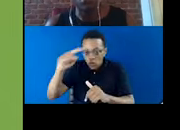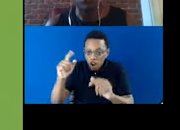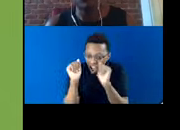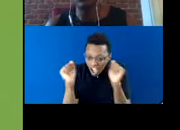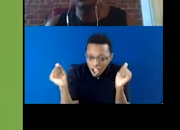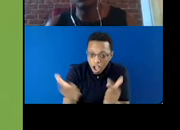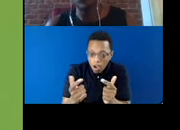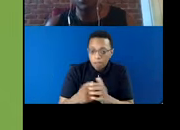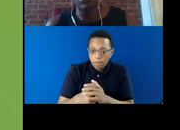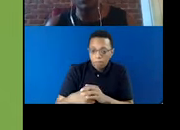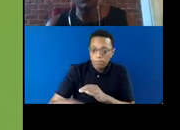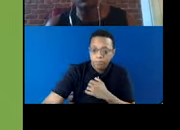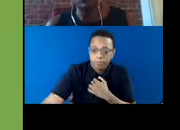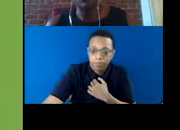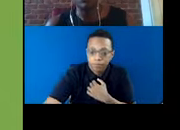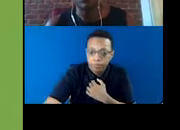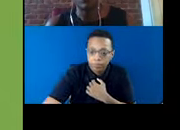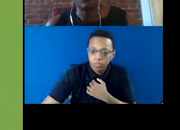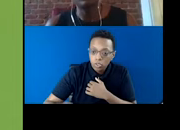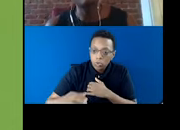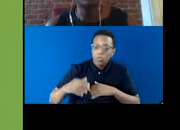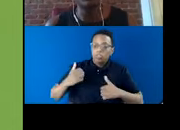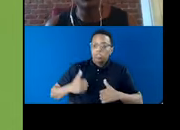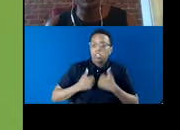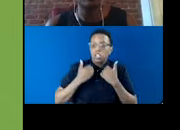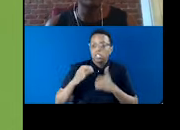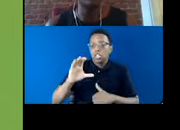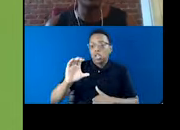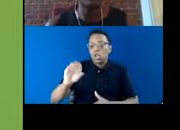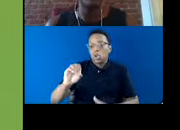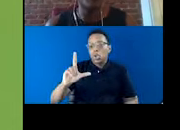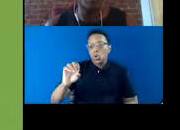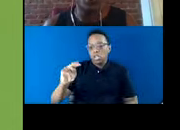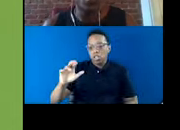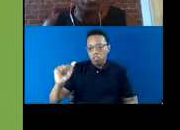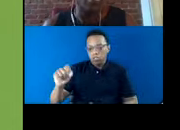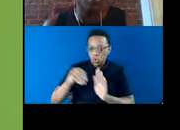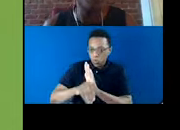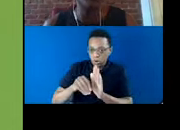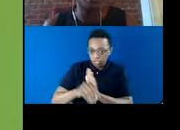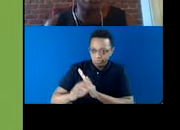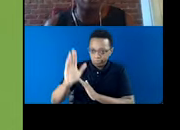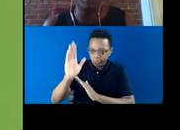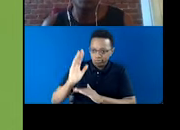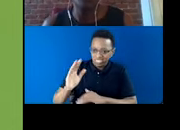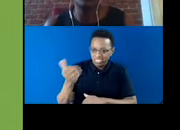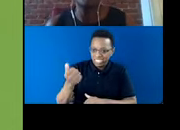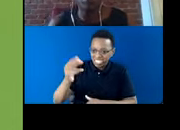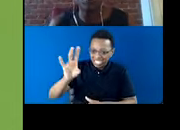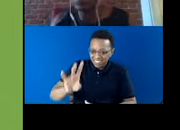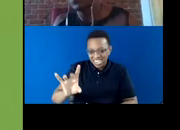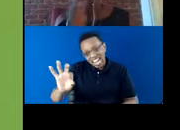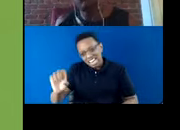y'all laws in colonial New Orleans. And so colonial New Orleans in the late 1700s, like the 1790s,